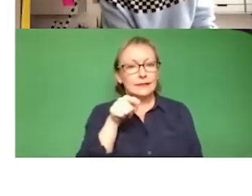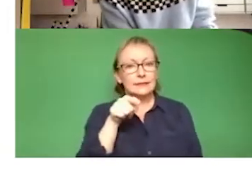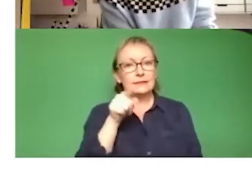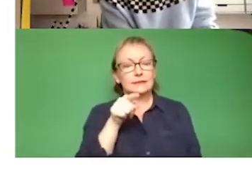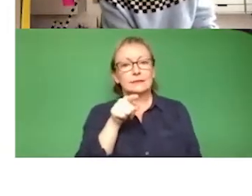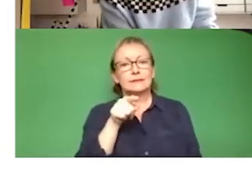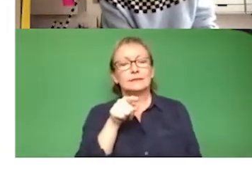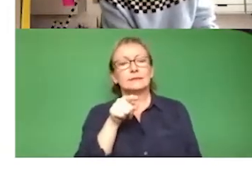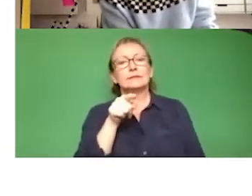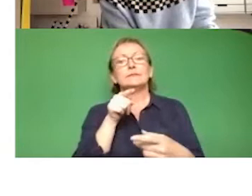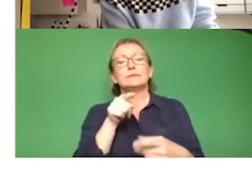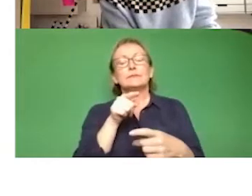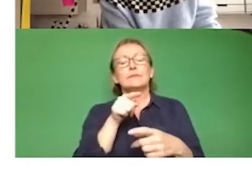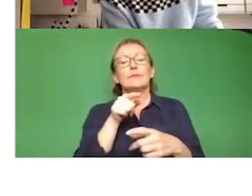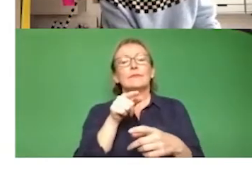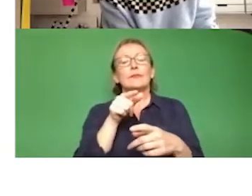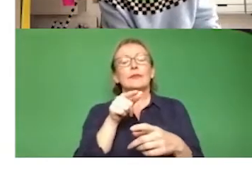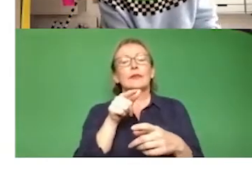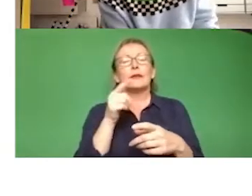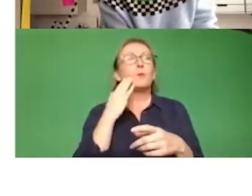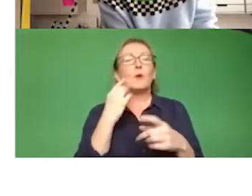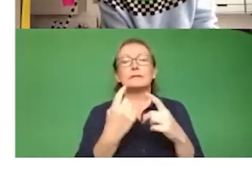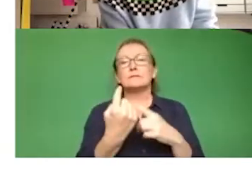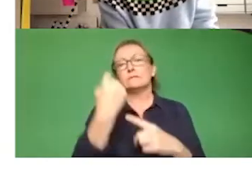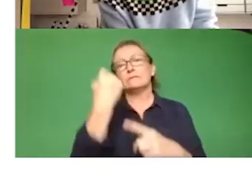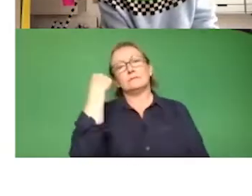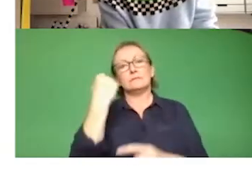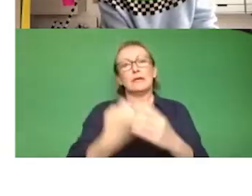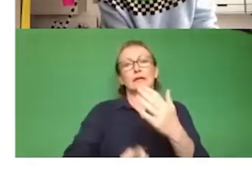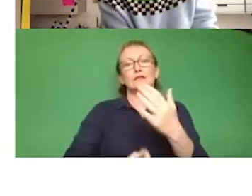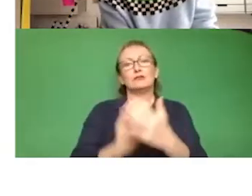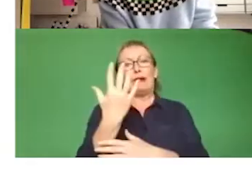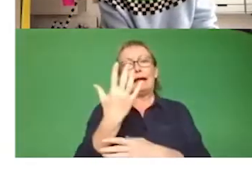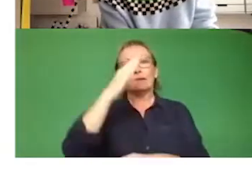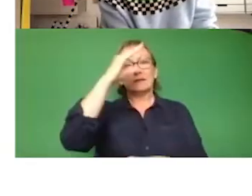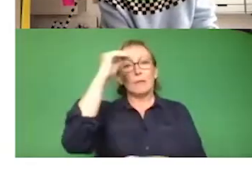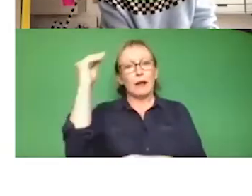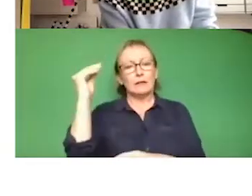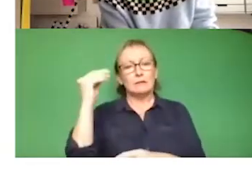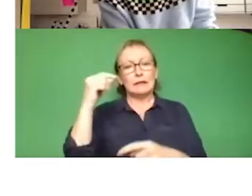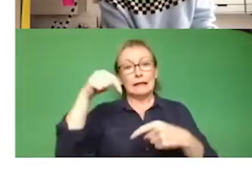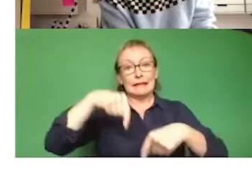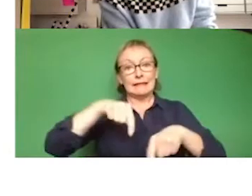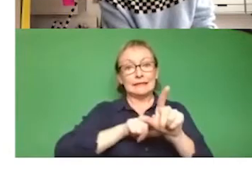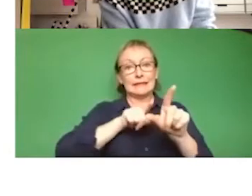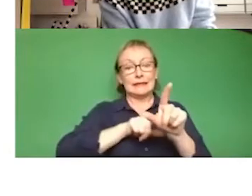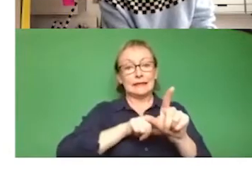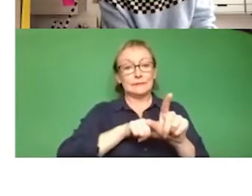that we did for Spring Summer 20. The collection has just been done. And this was absolutely